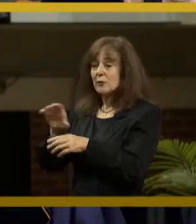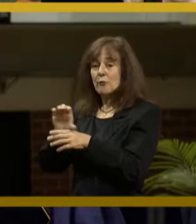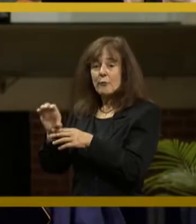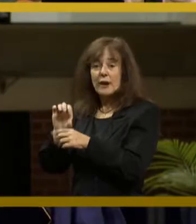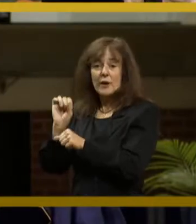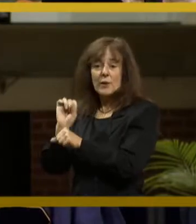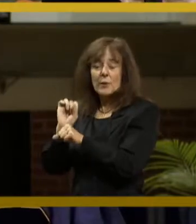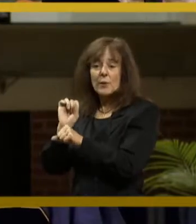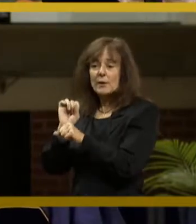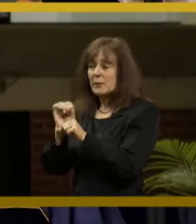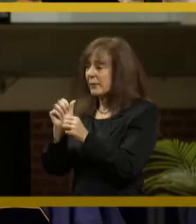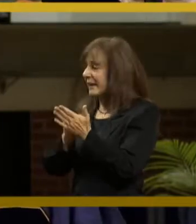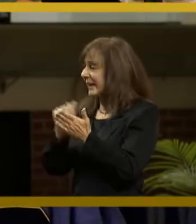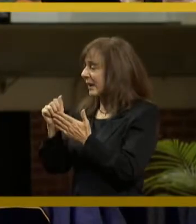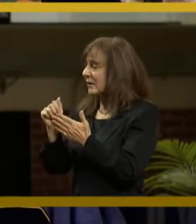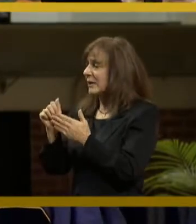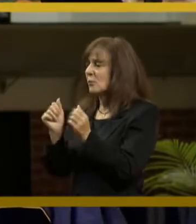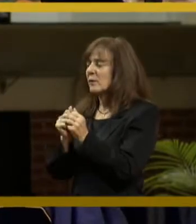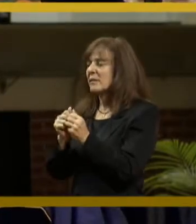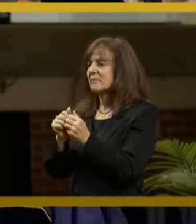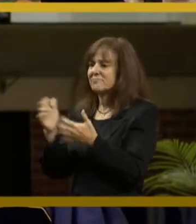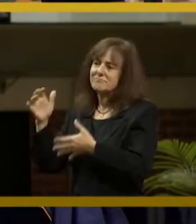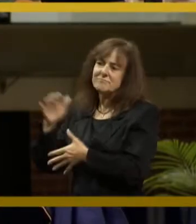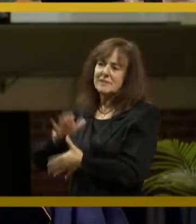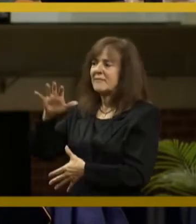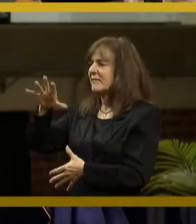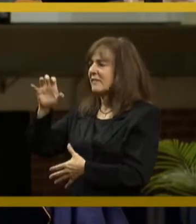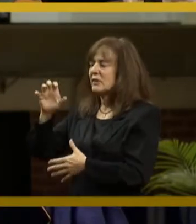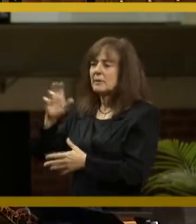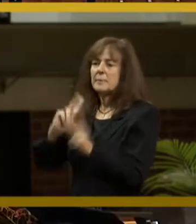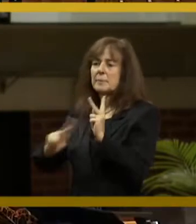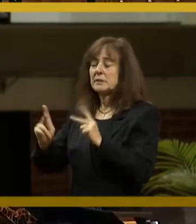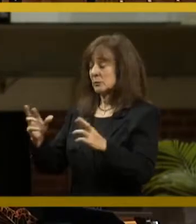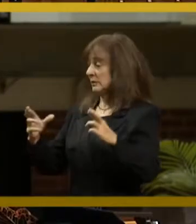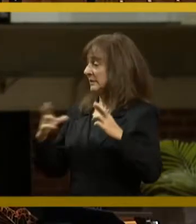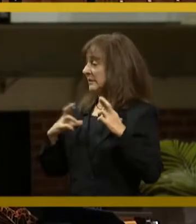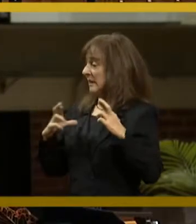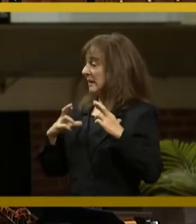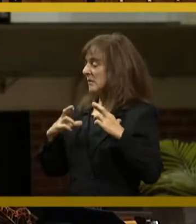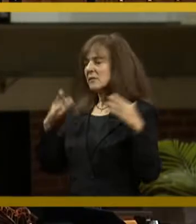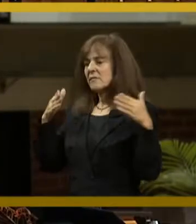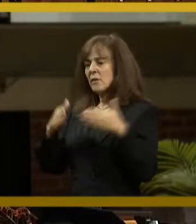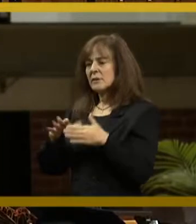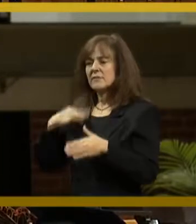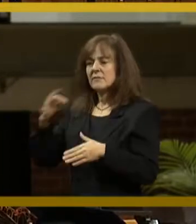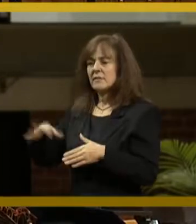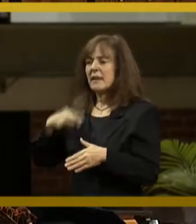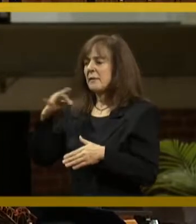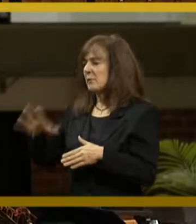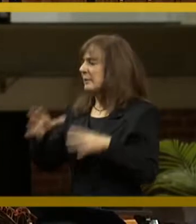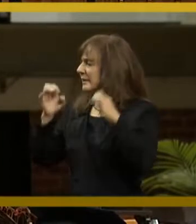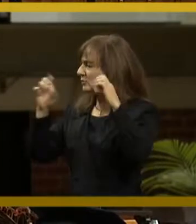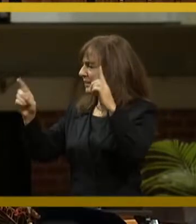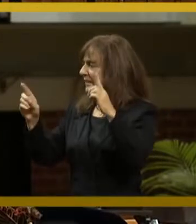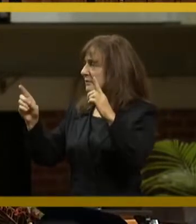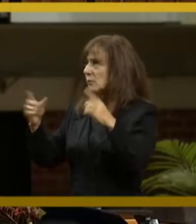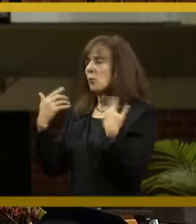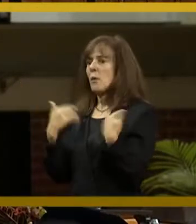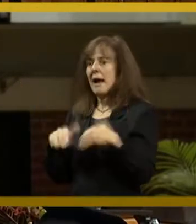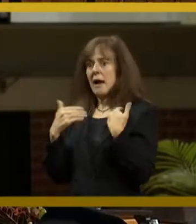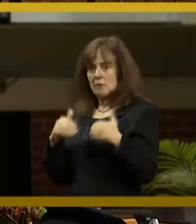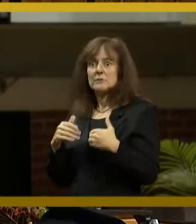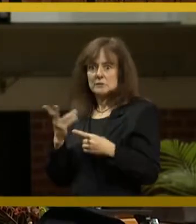had a 30-year corporate career in accounting with Fortune 500 companies. She retired to focus on philanthropy and education endeavors, and did she